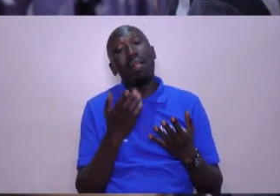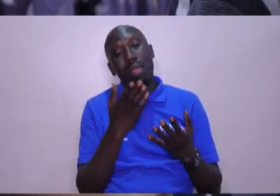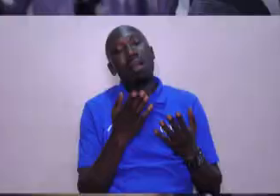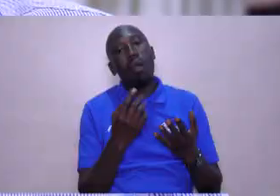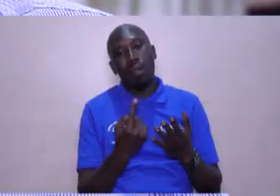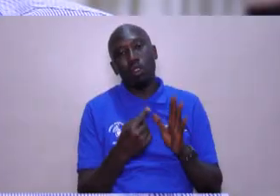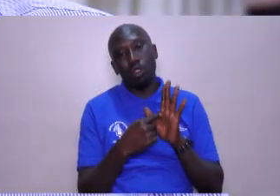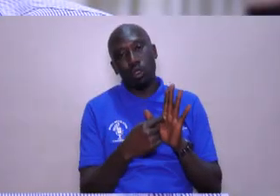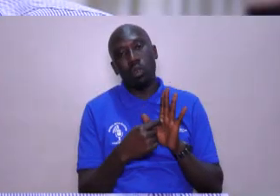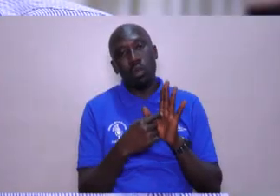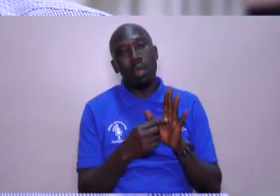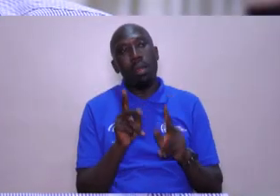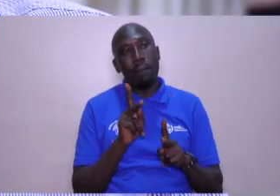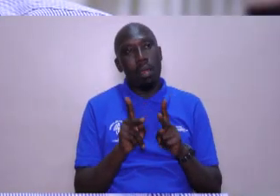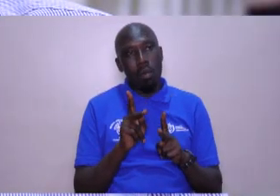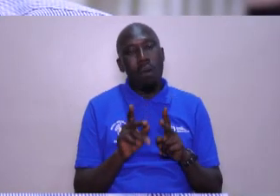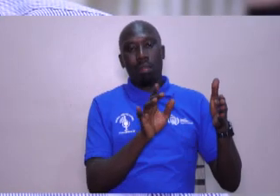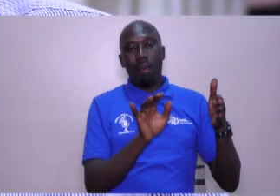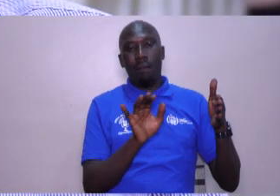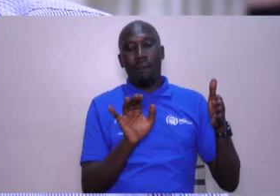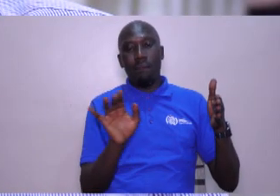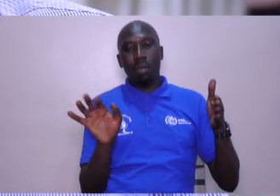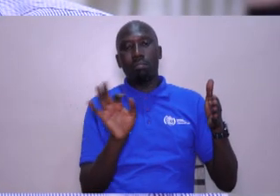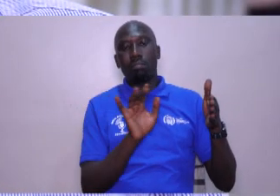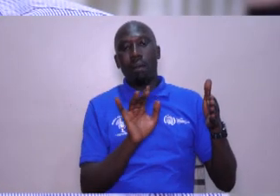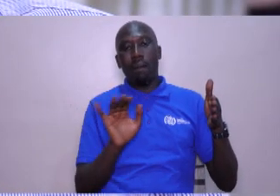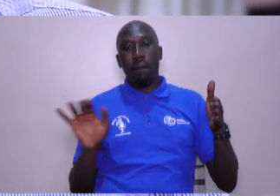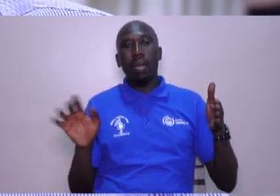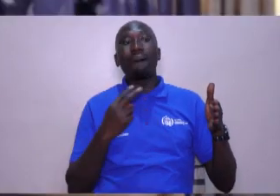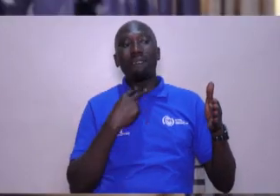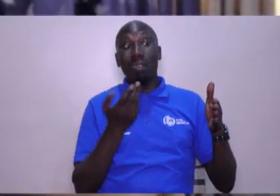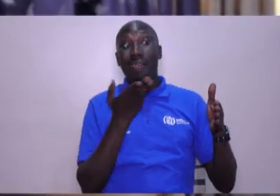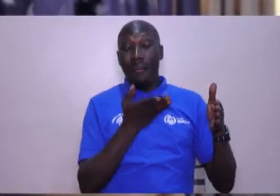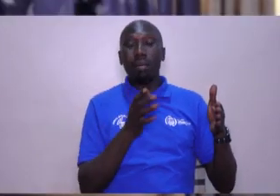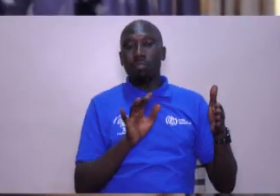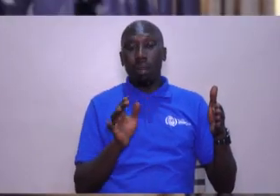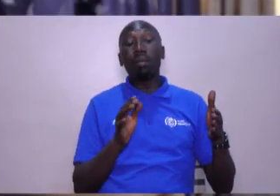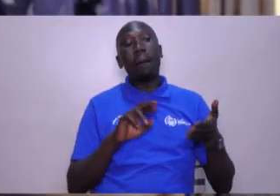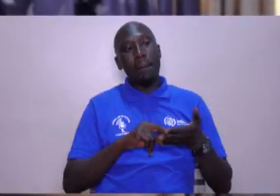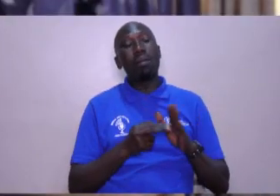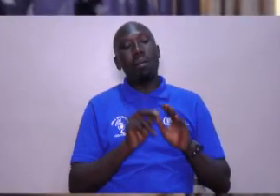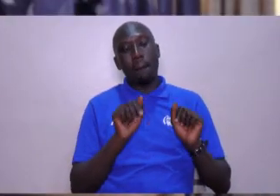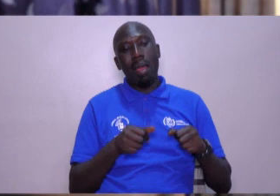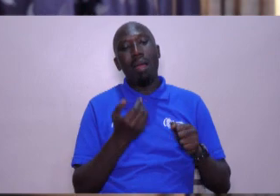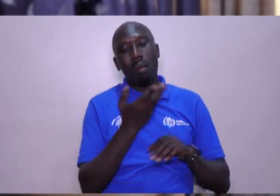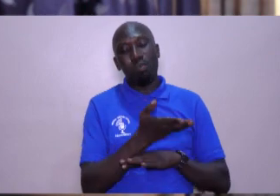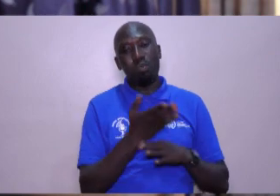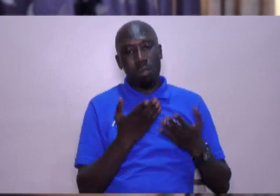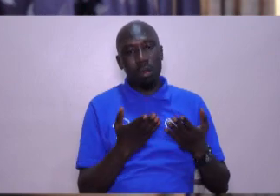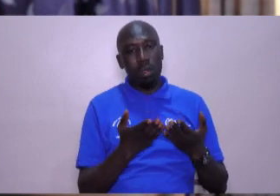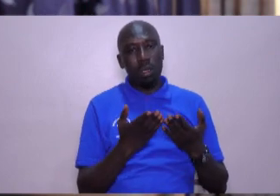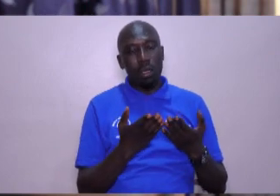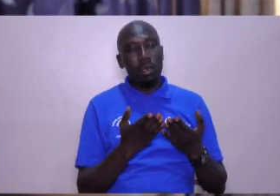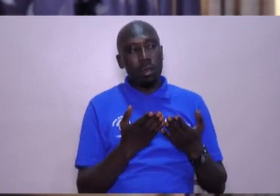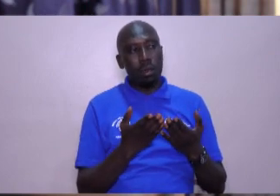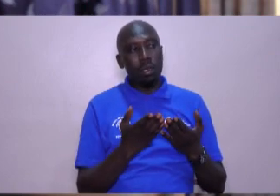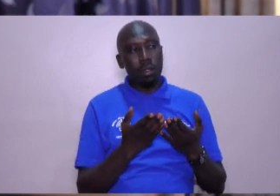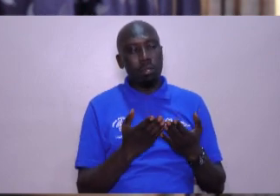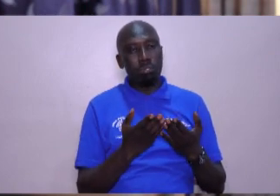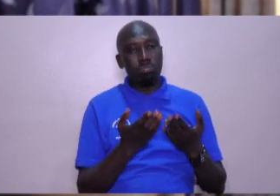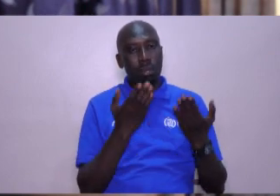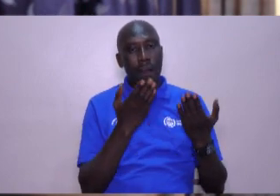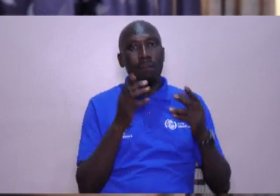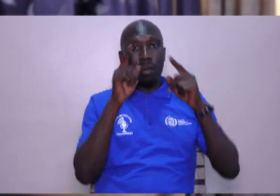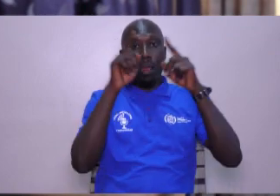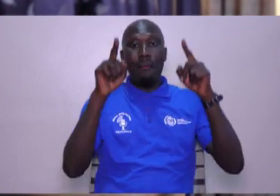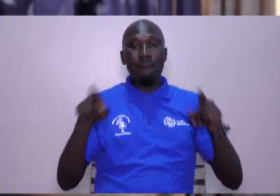show, click on any one. So that means we shall have to, you tell the frame,